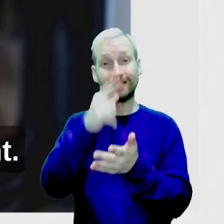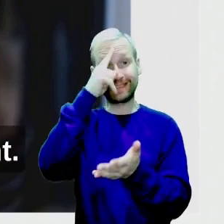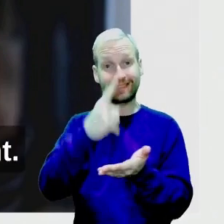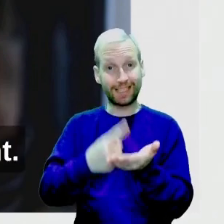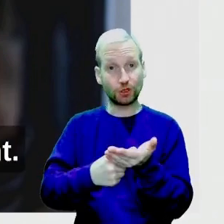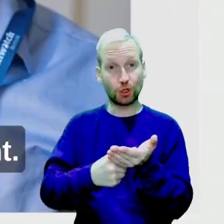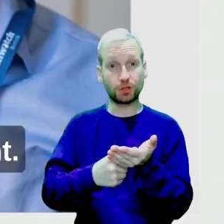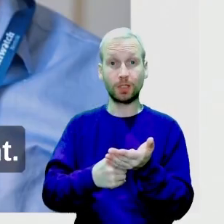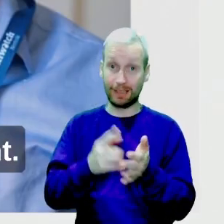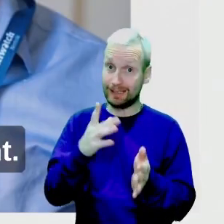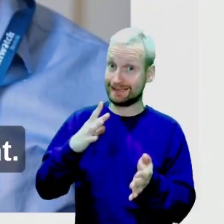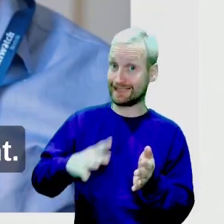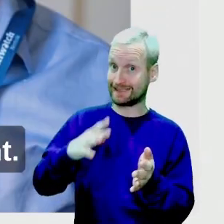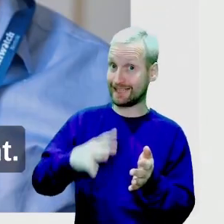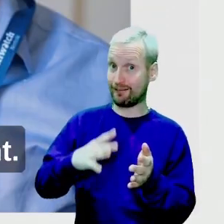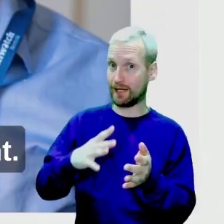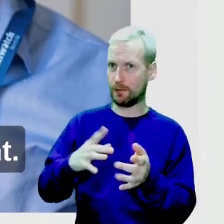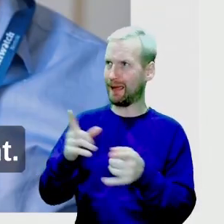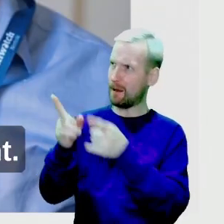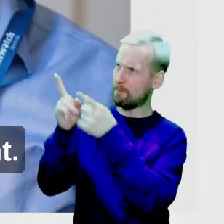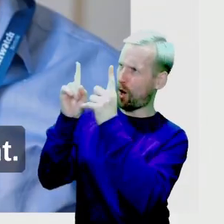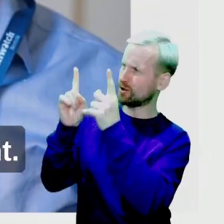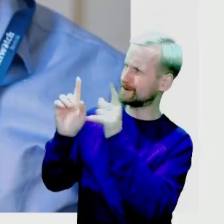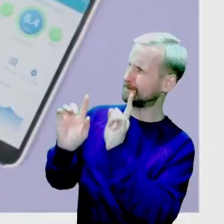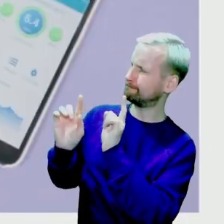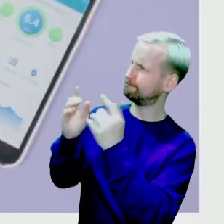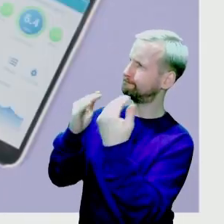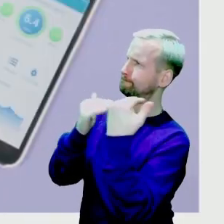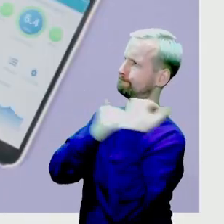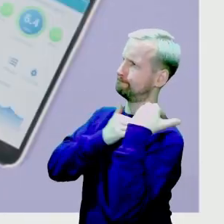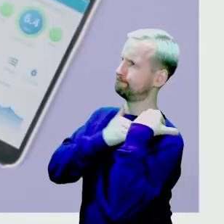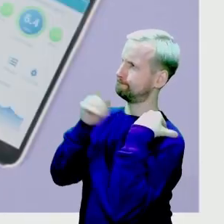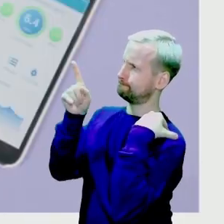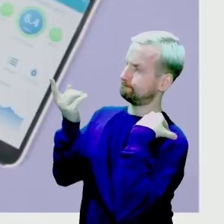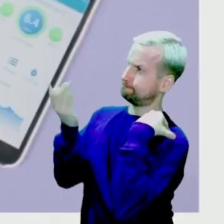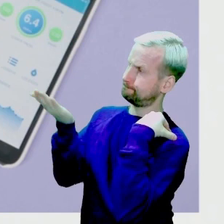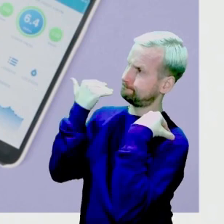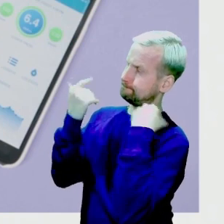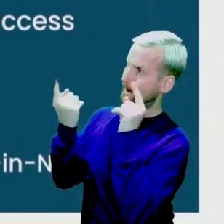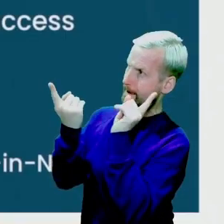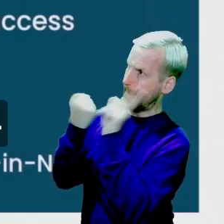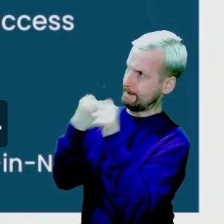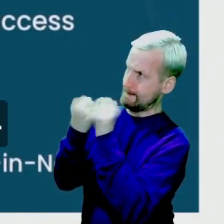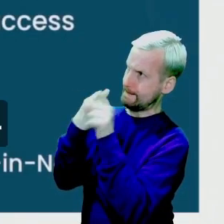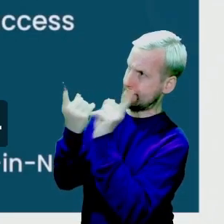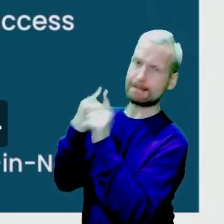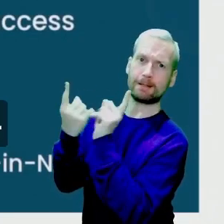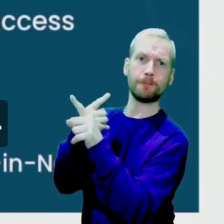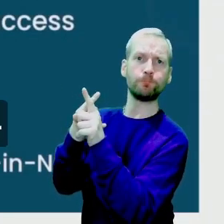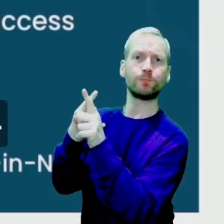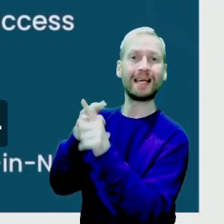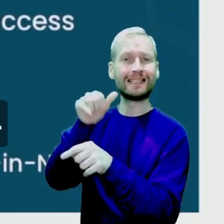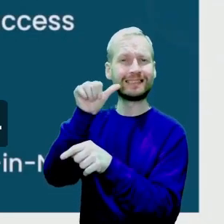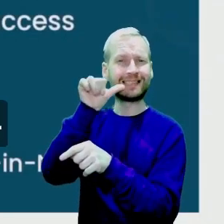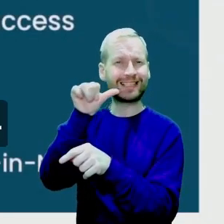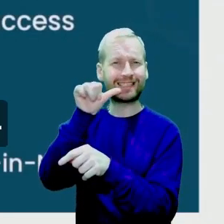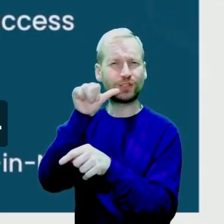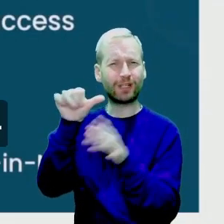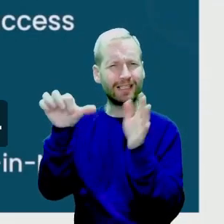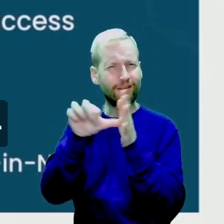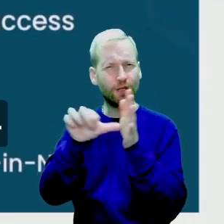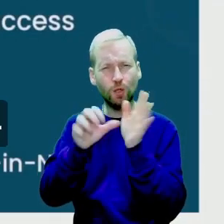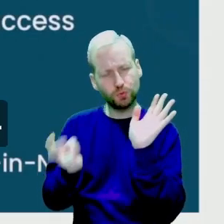and, when necessary, holding bosses to account. We've done that this year. Dentistry and the difficulty of